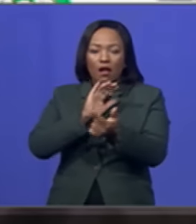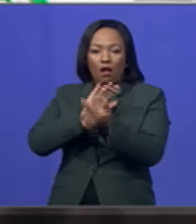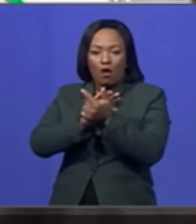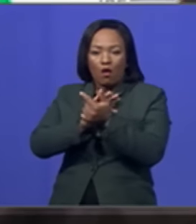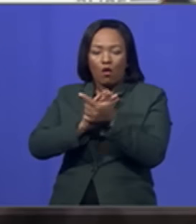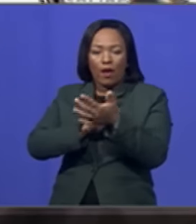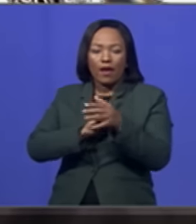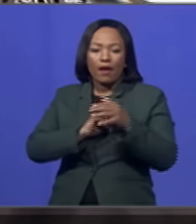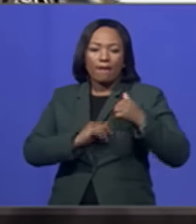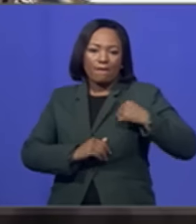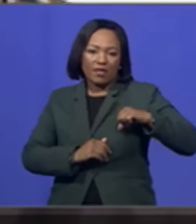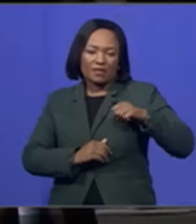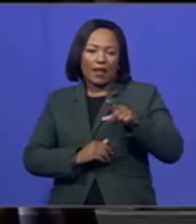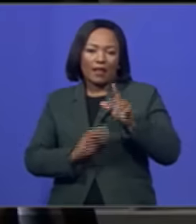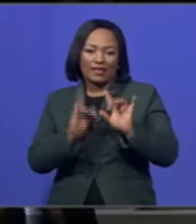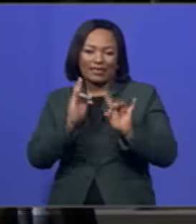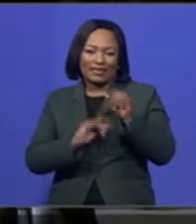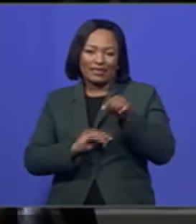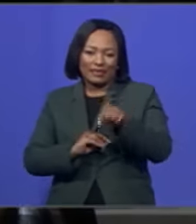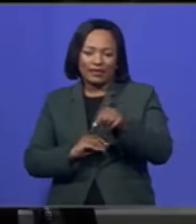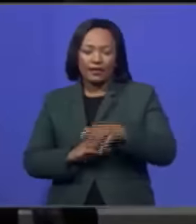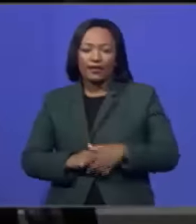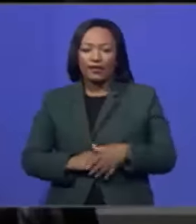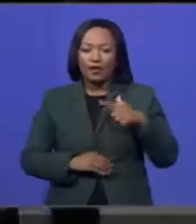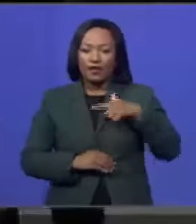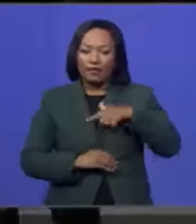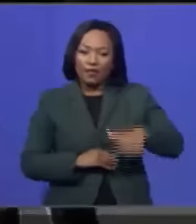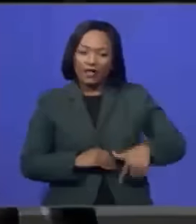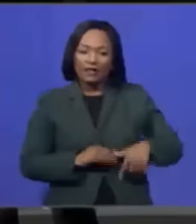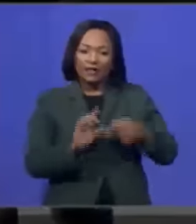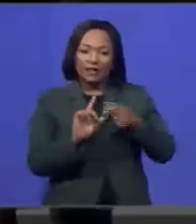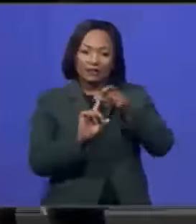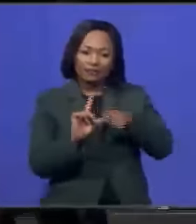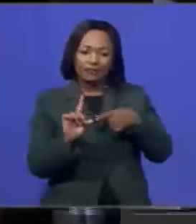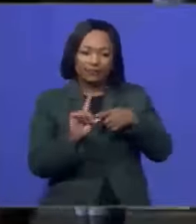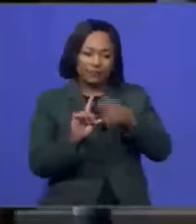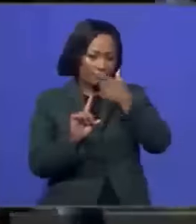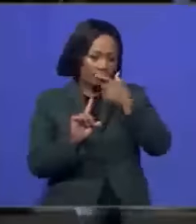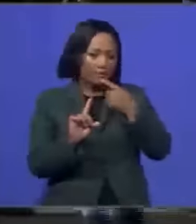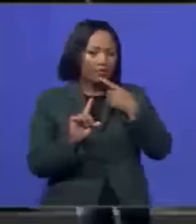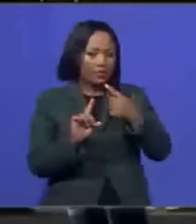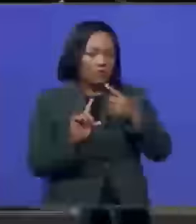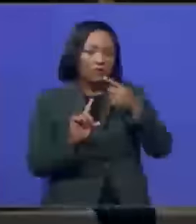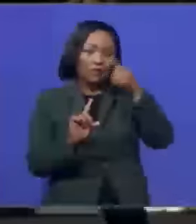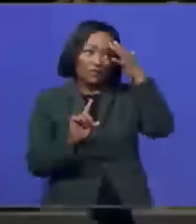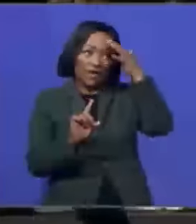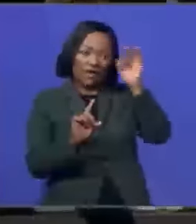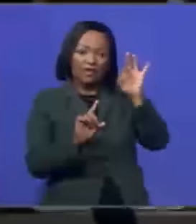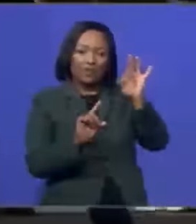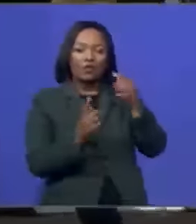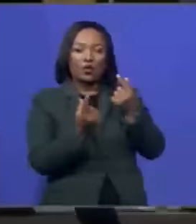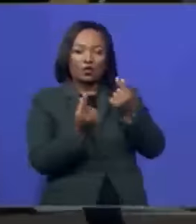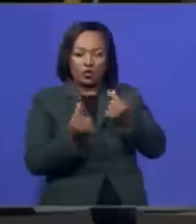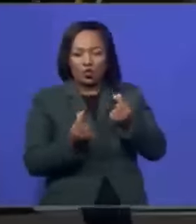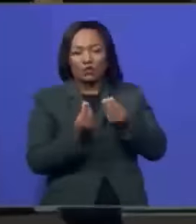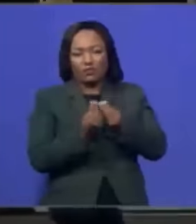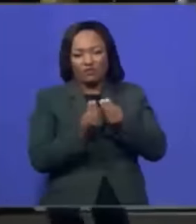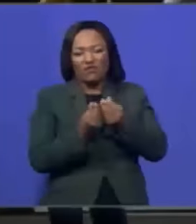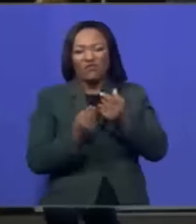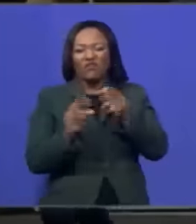our city of Ekurhuleni. Mopresidente Cyril Ramaphosa o sa tswa bolela ha mmuso o tla nka mehato ka bothata bona ba